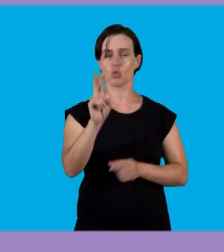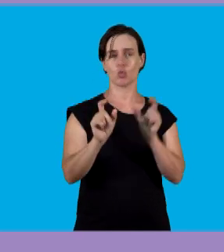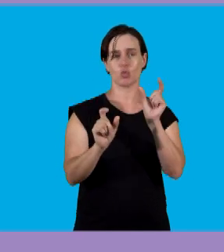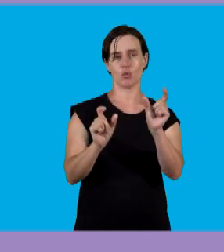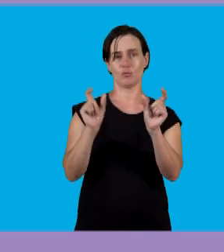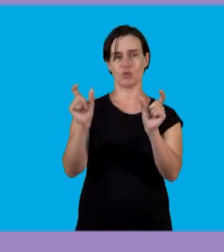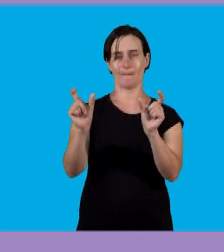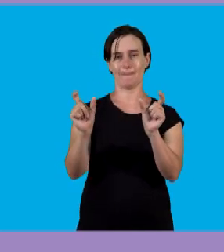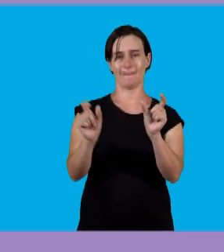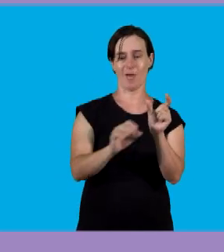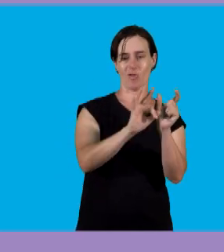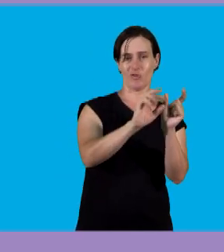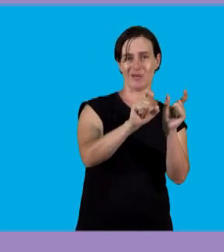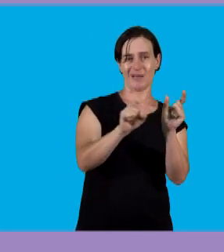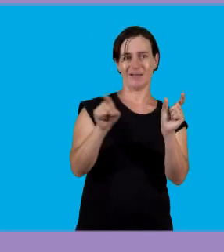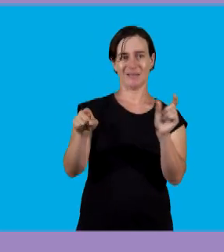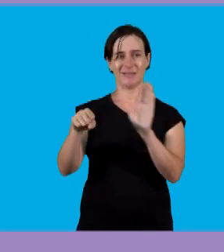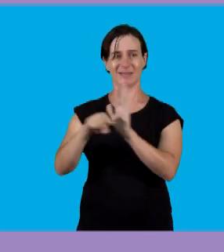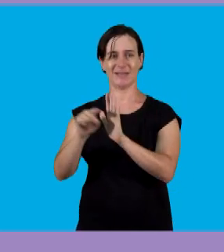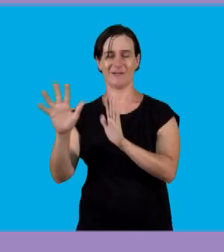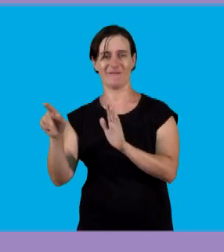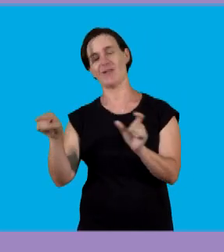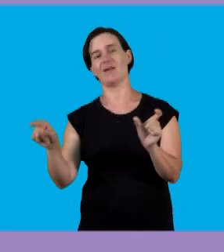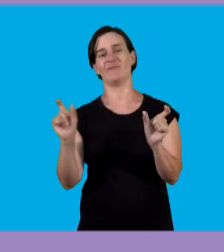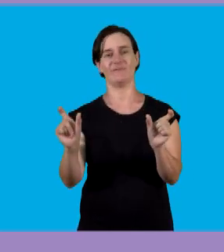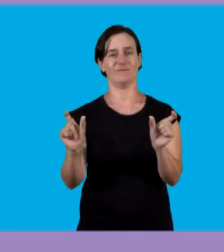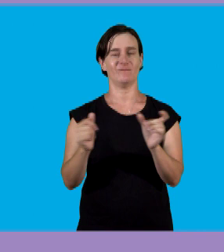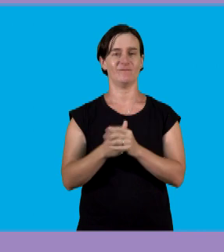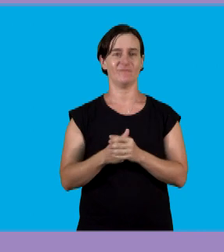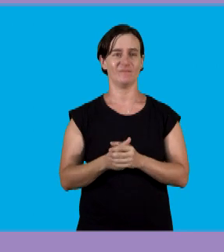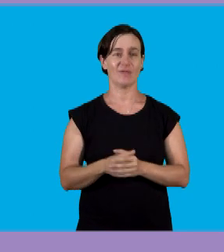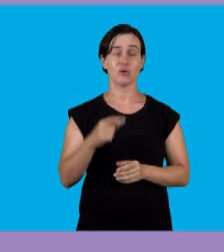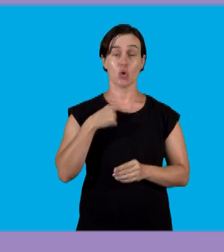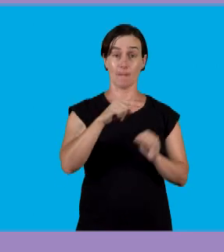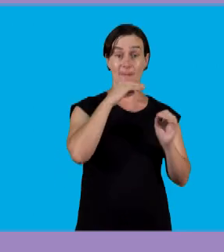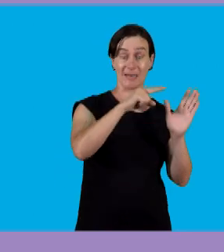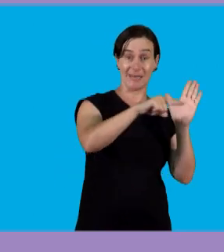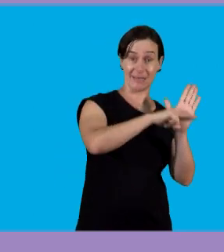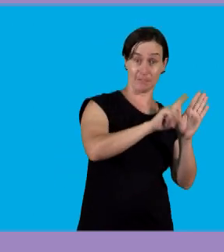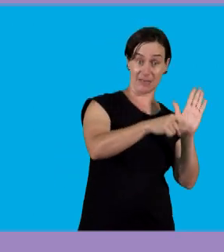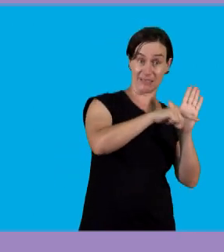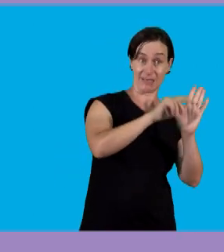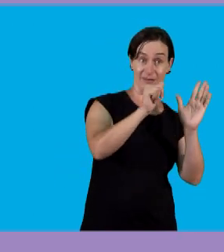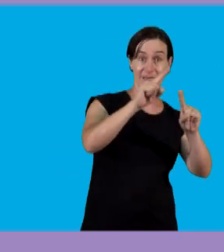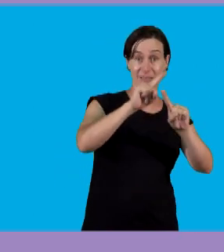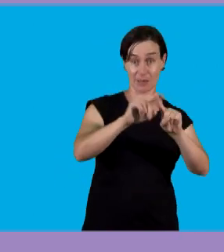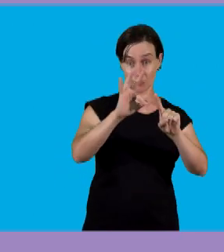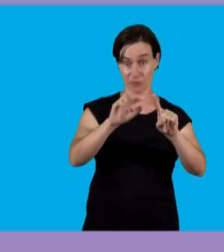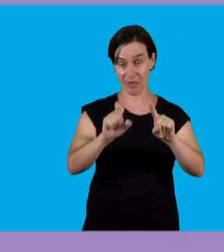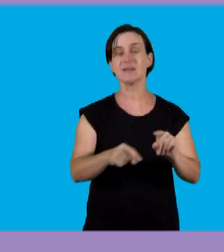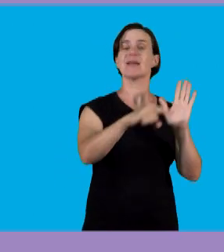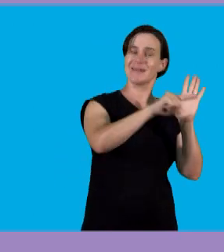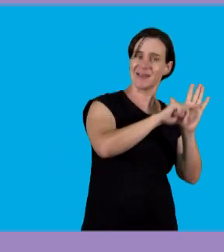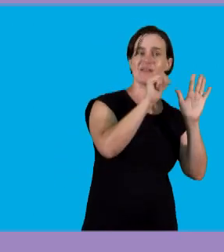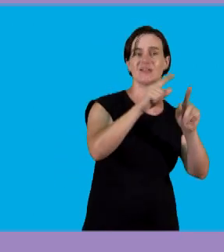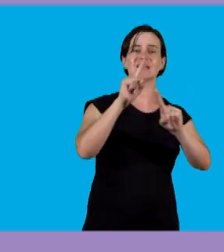we need to make sure that each of the terms in the binomial multiplies with that negative 6. So we are first